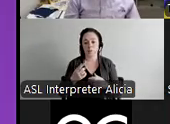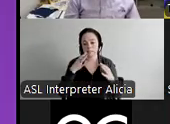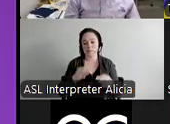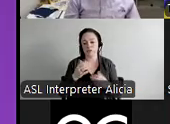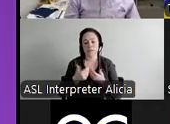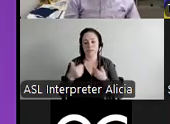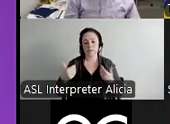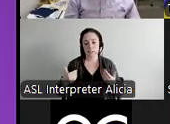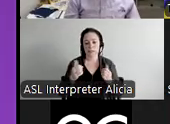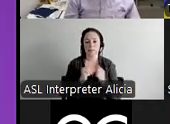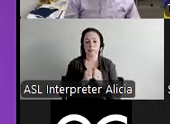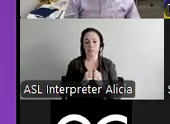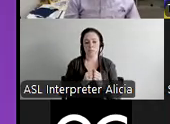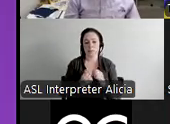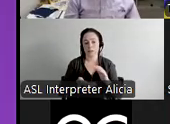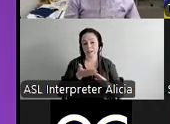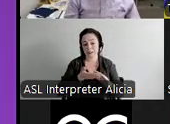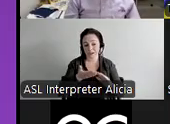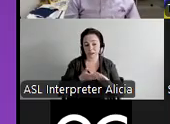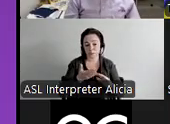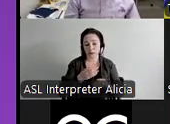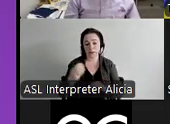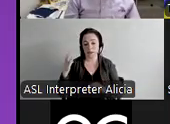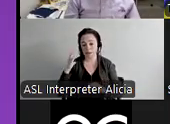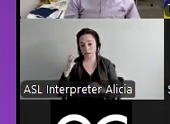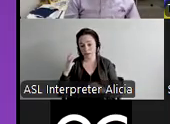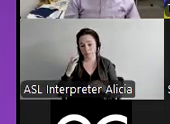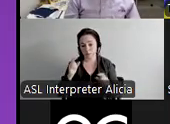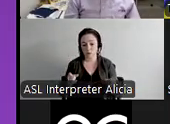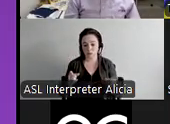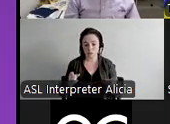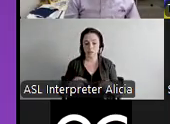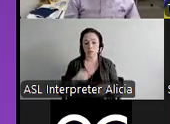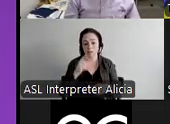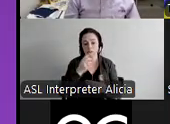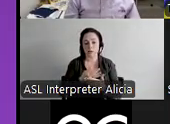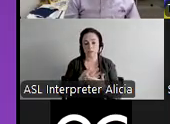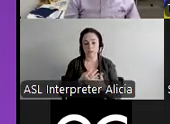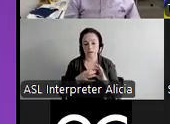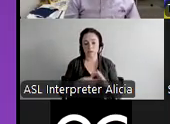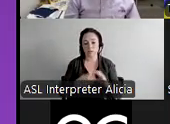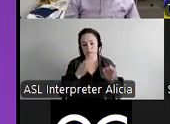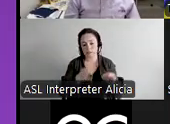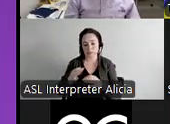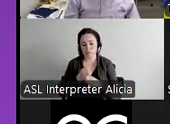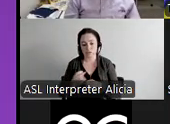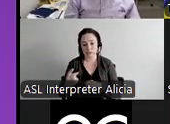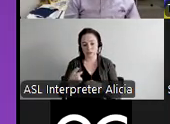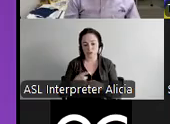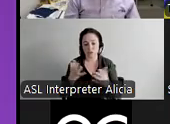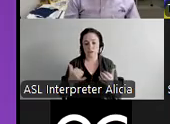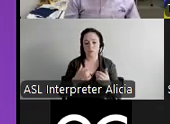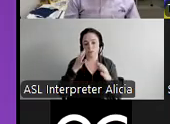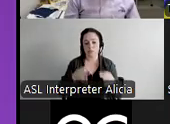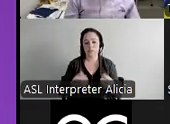split between operating and capital for that funding for next fiscal year. In other words, how much will we spend